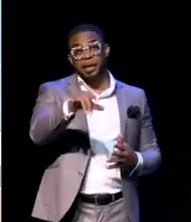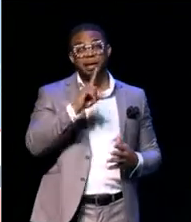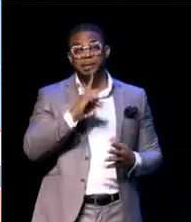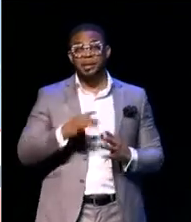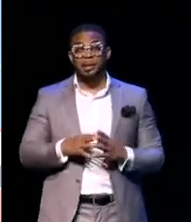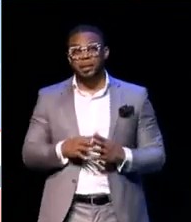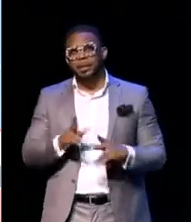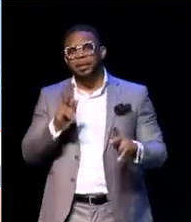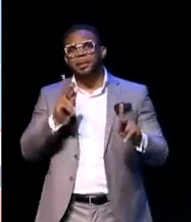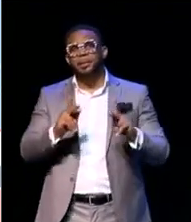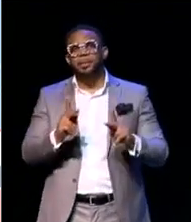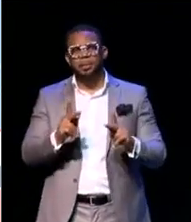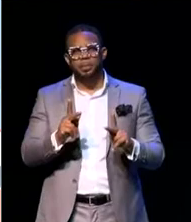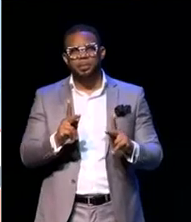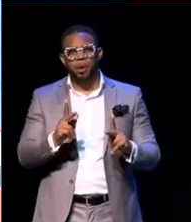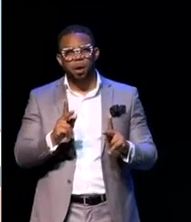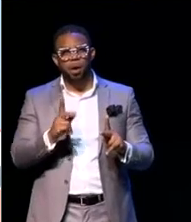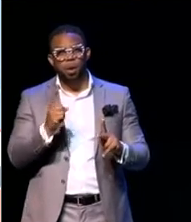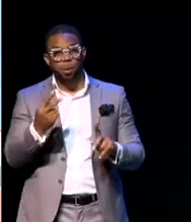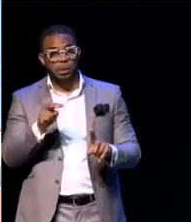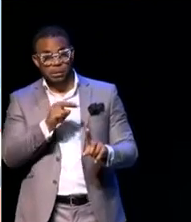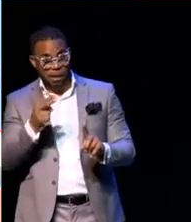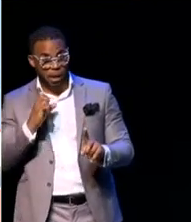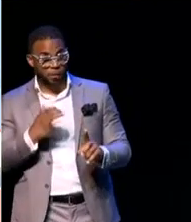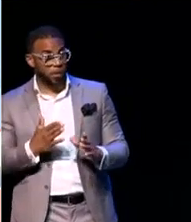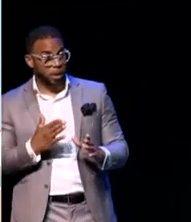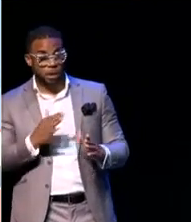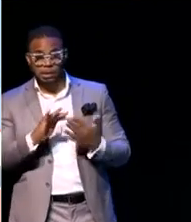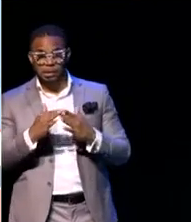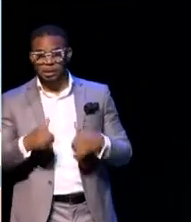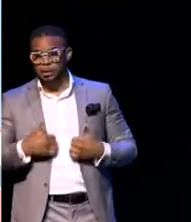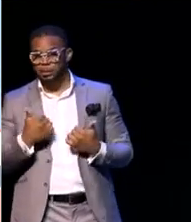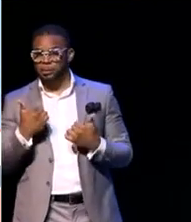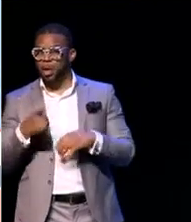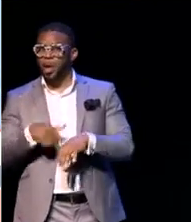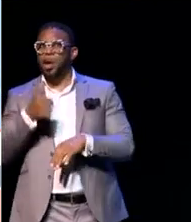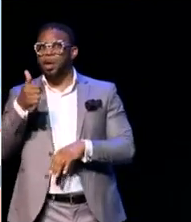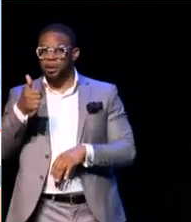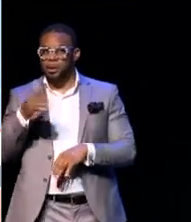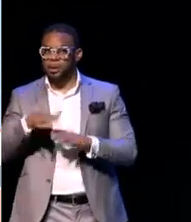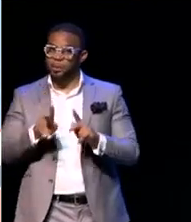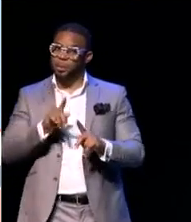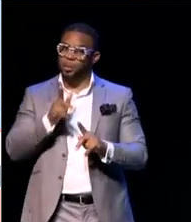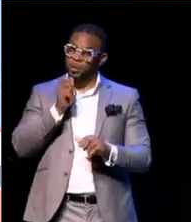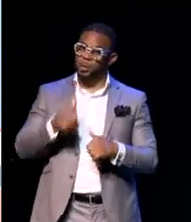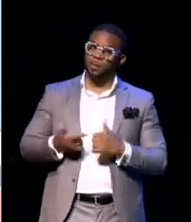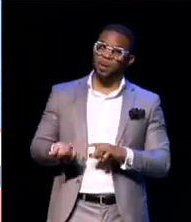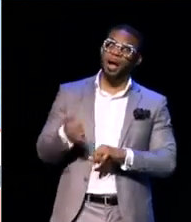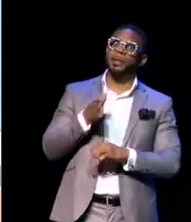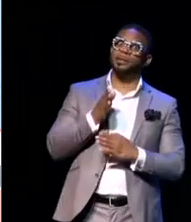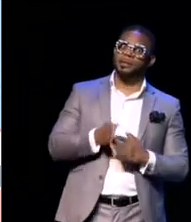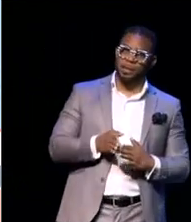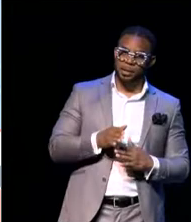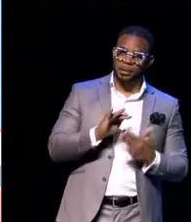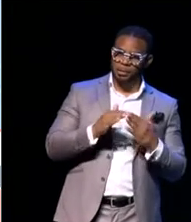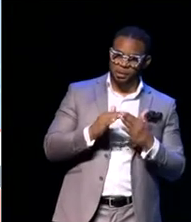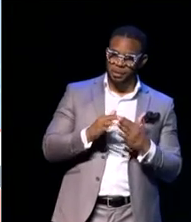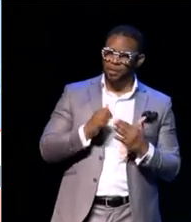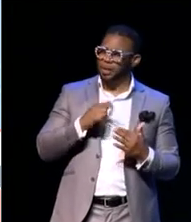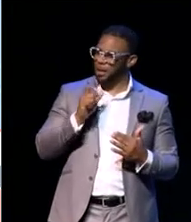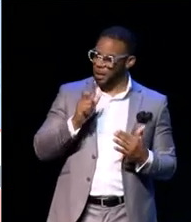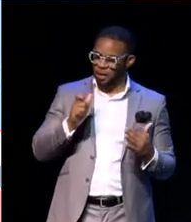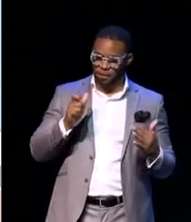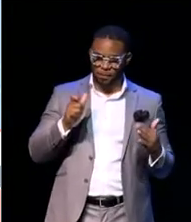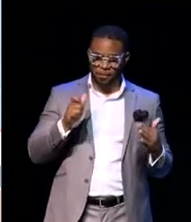that people on one side of our city live much longer than people who live on the other side of the city, and we